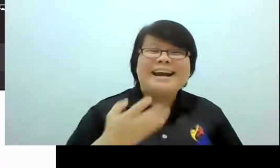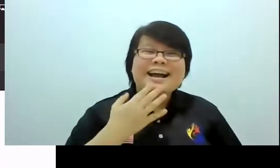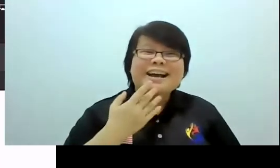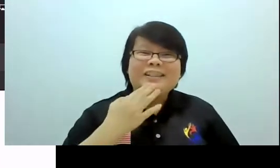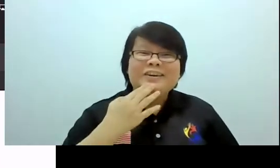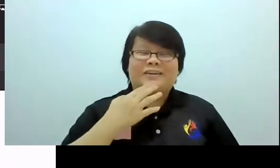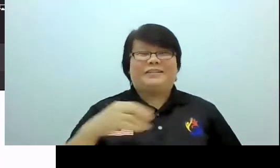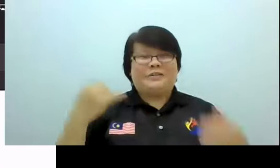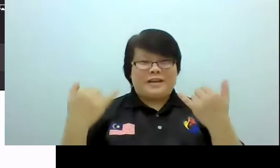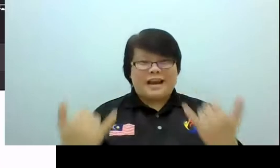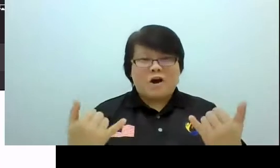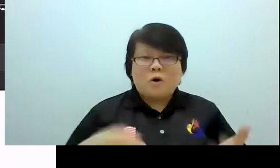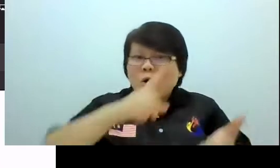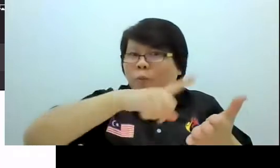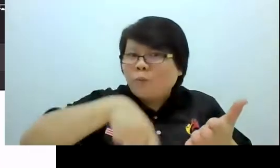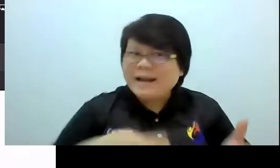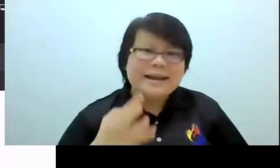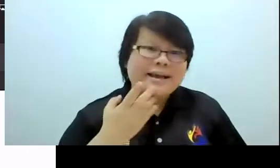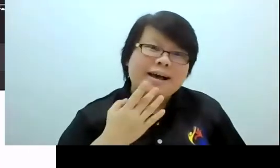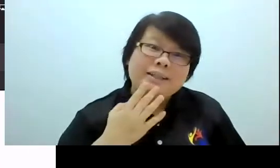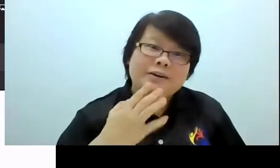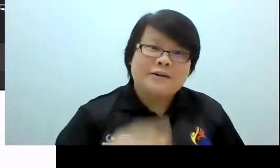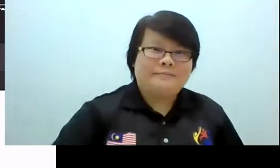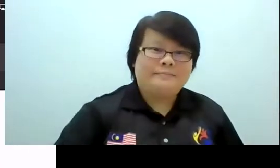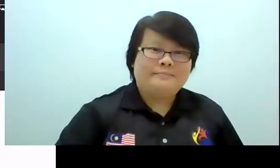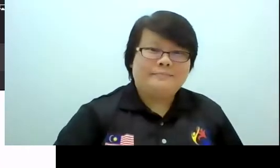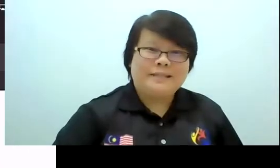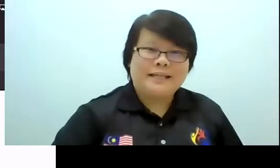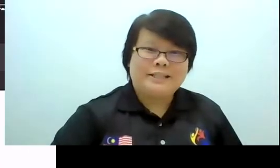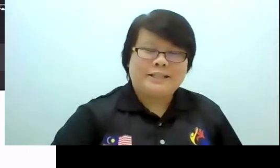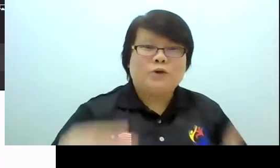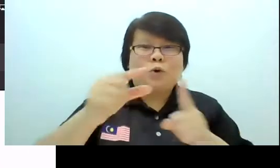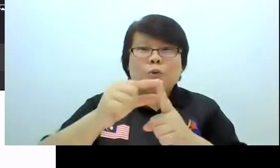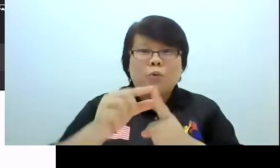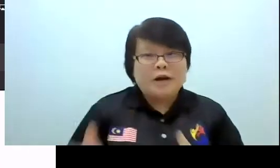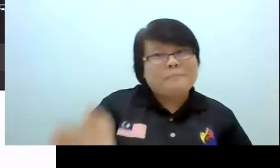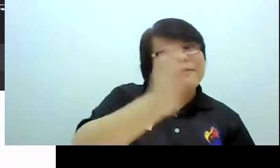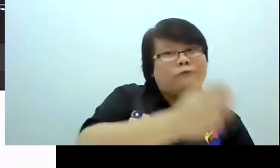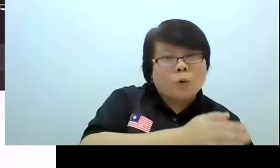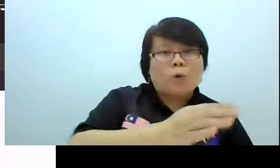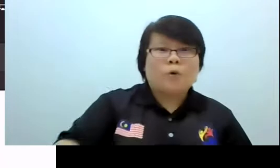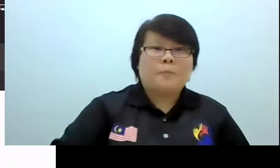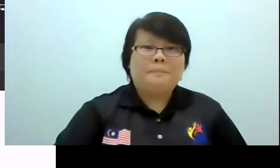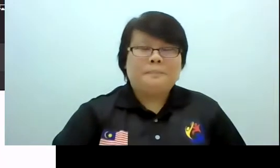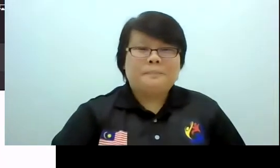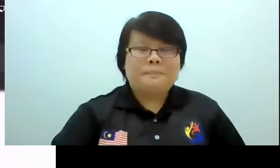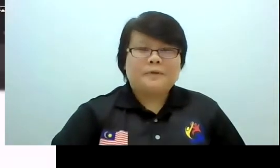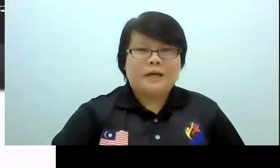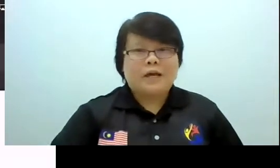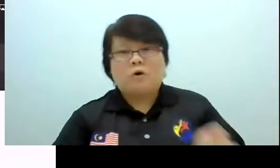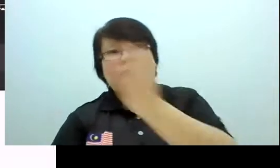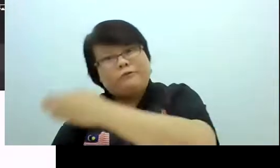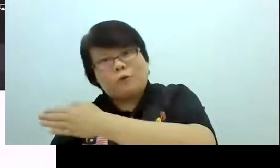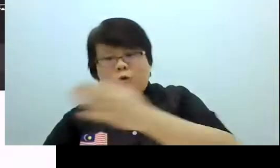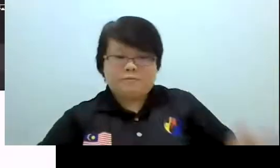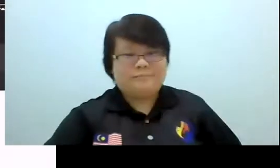C-O-L-O-U-R. Color. So now, what color? It's the word before.